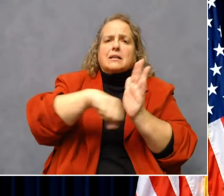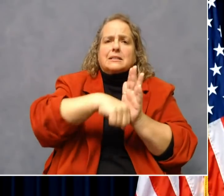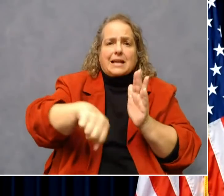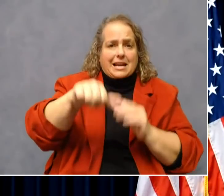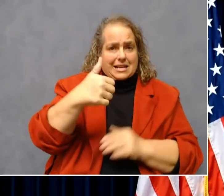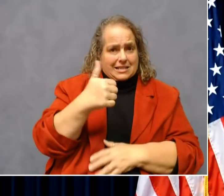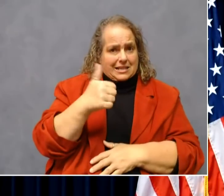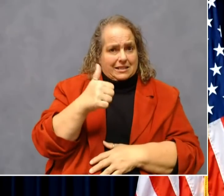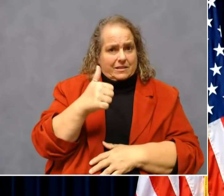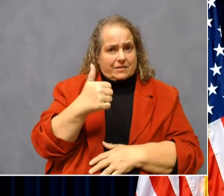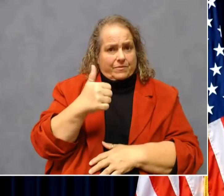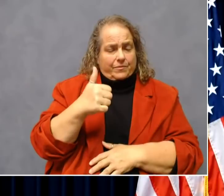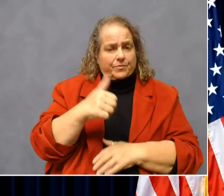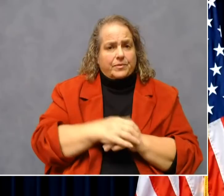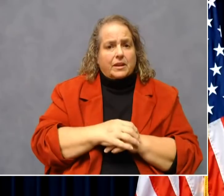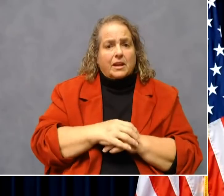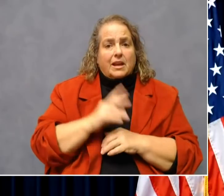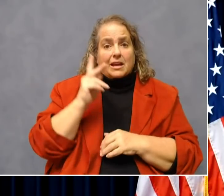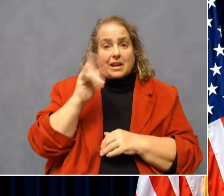Kentucky's number of deaths is now up to